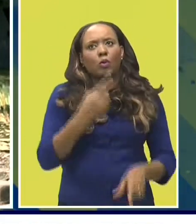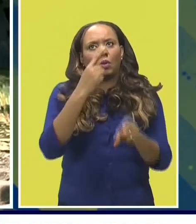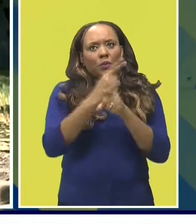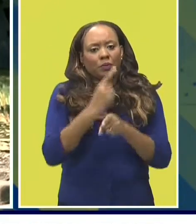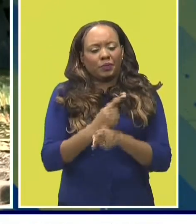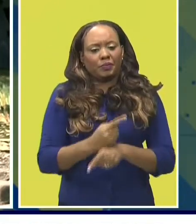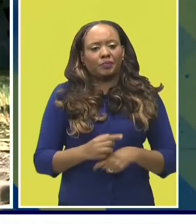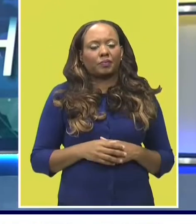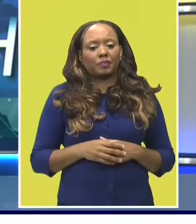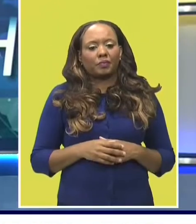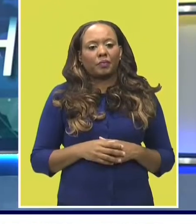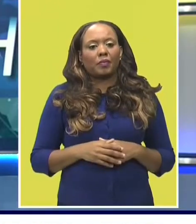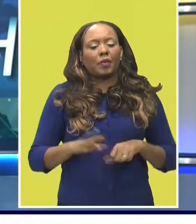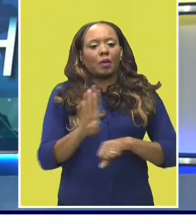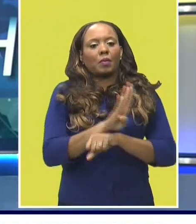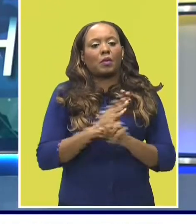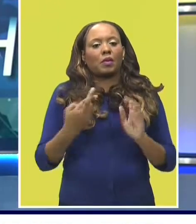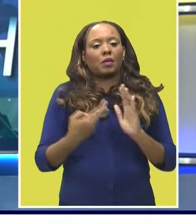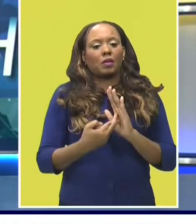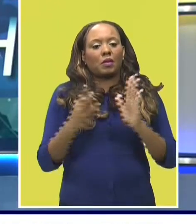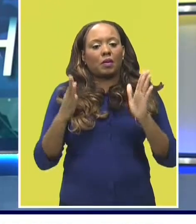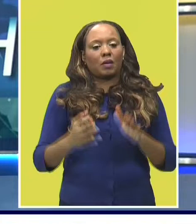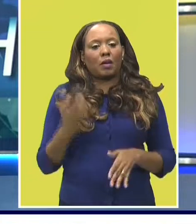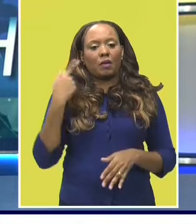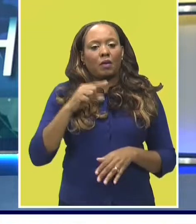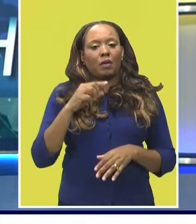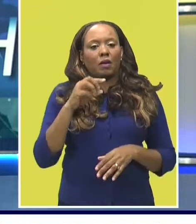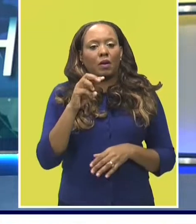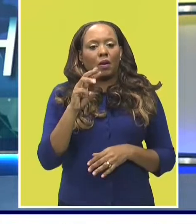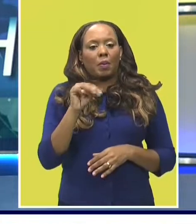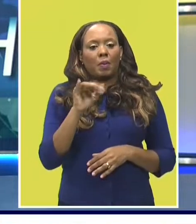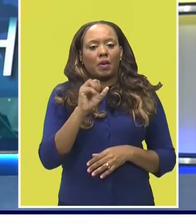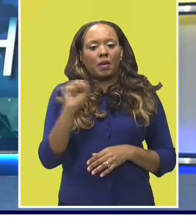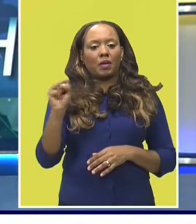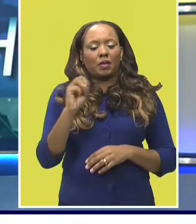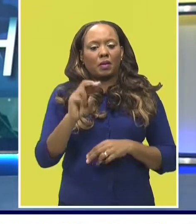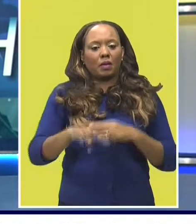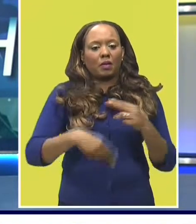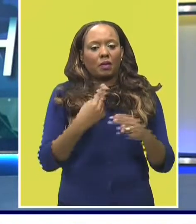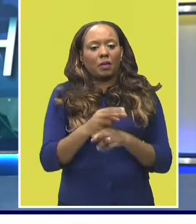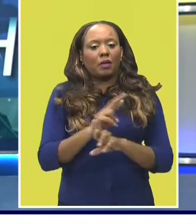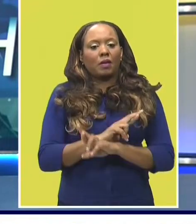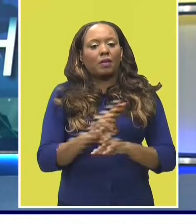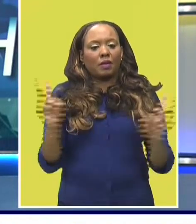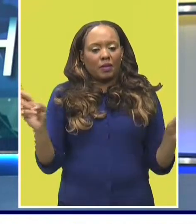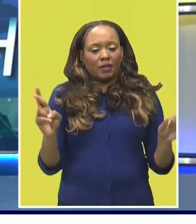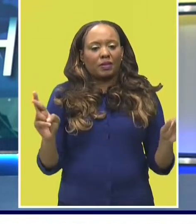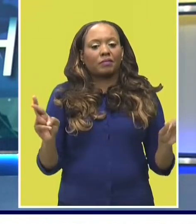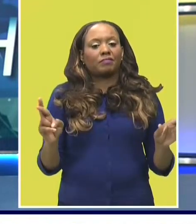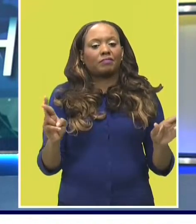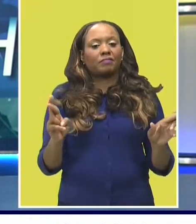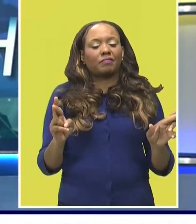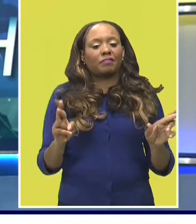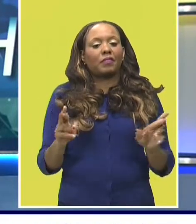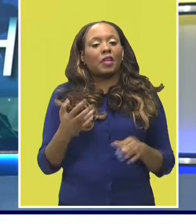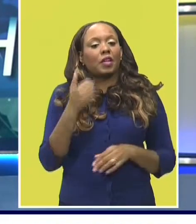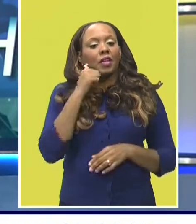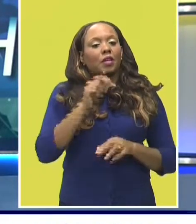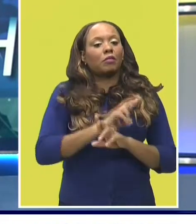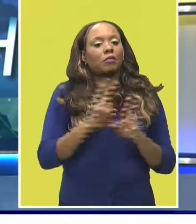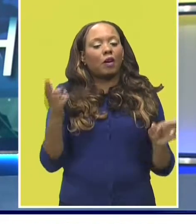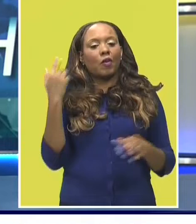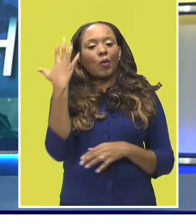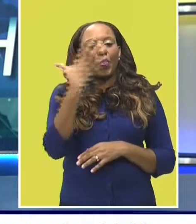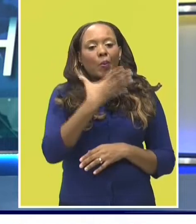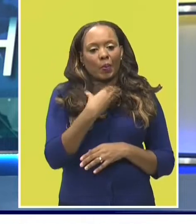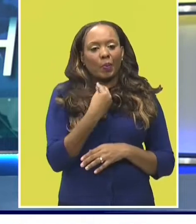in this area. Barbados representative in the Miss Universe pageant is ready to take on the world as she prepares for the prestigious beauty